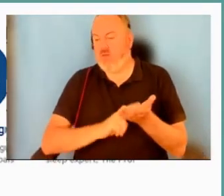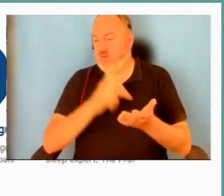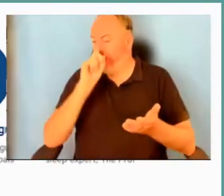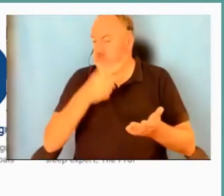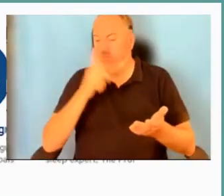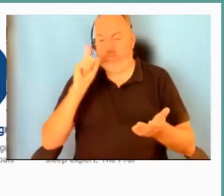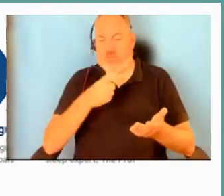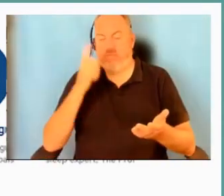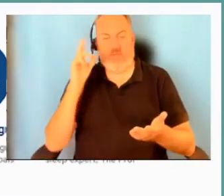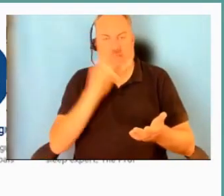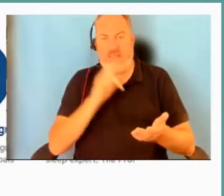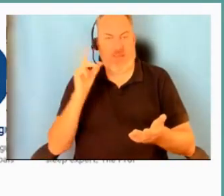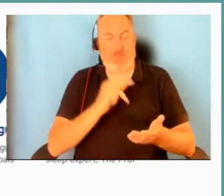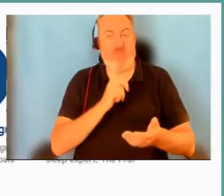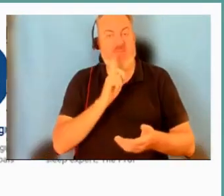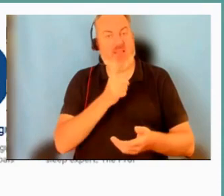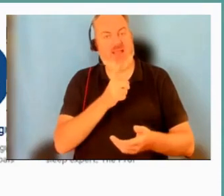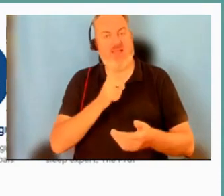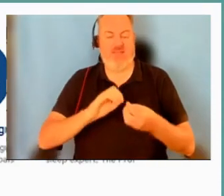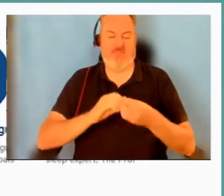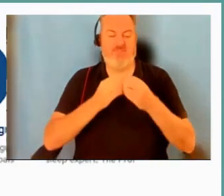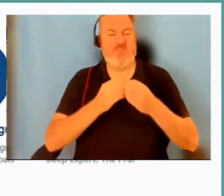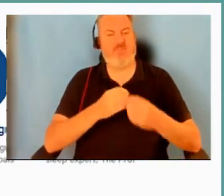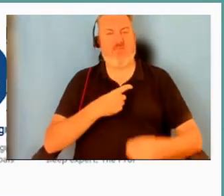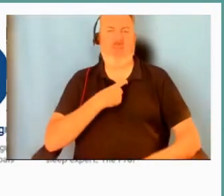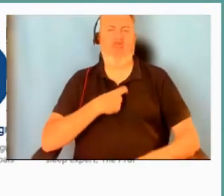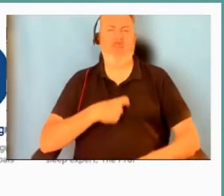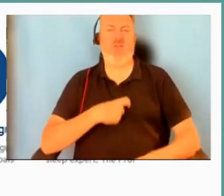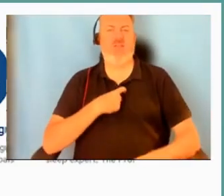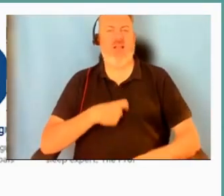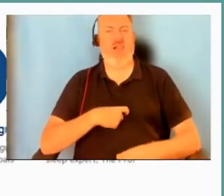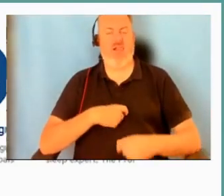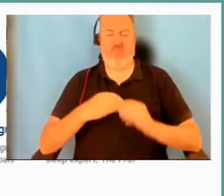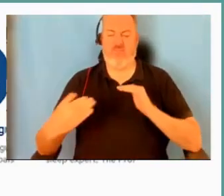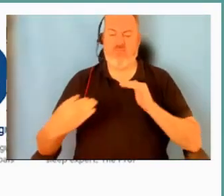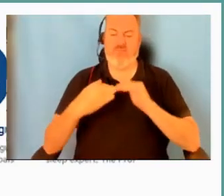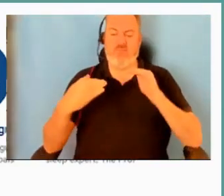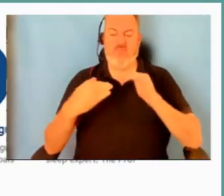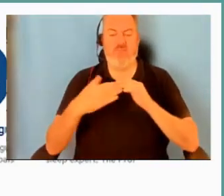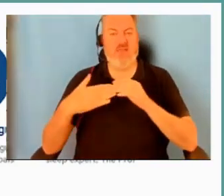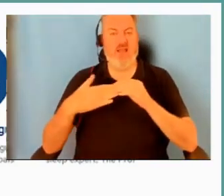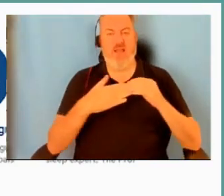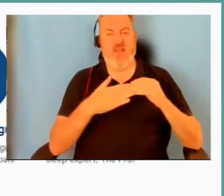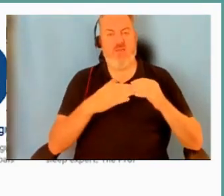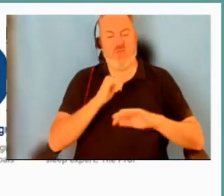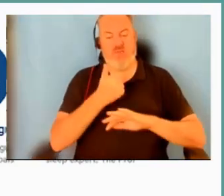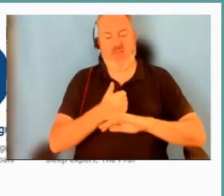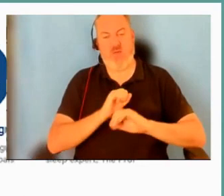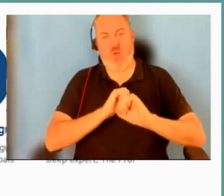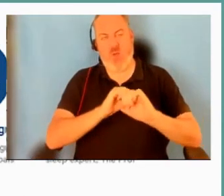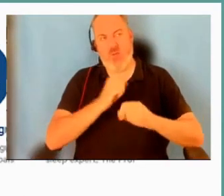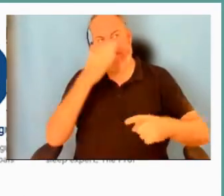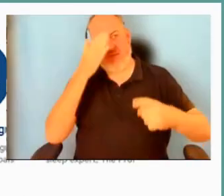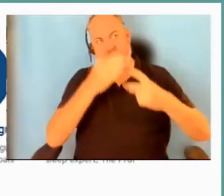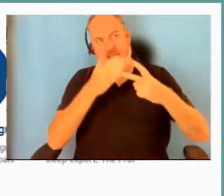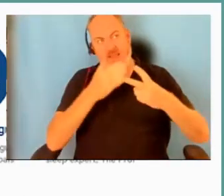what it is it's a personalized and guided program. So it allows you to set your own goals as to what you